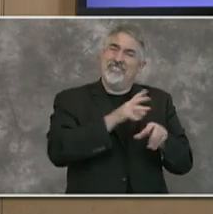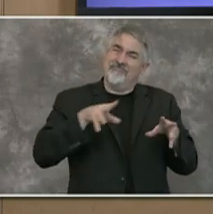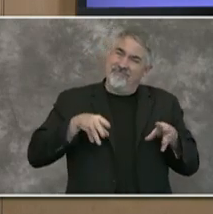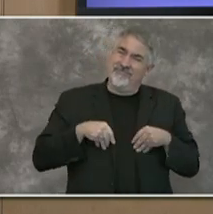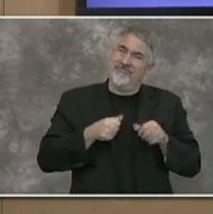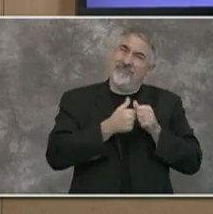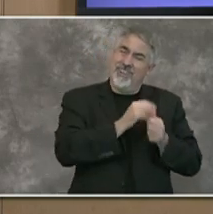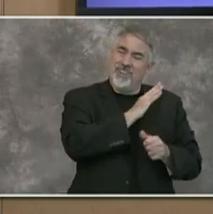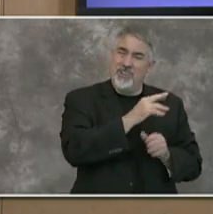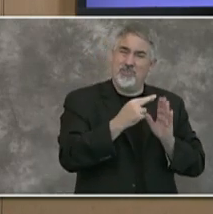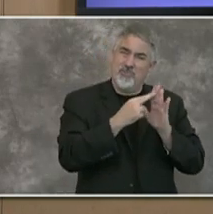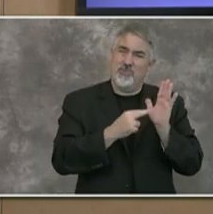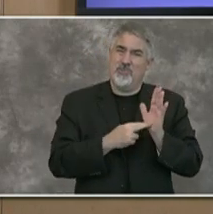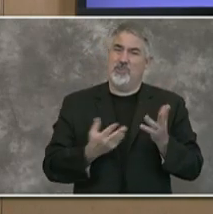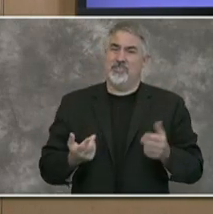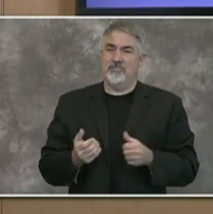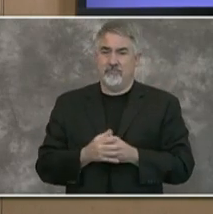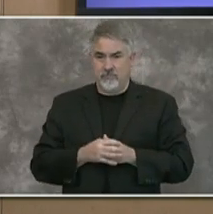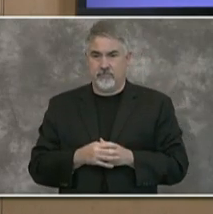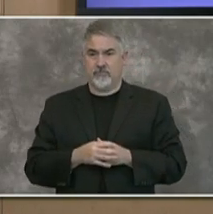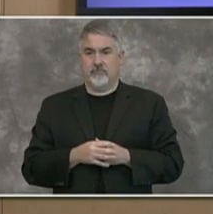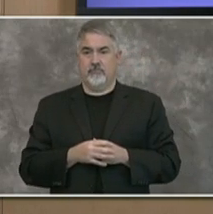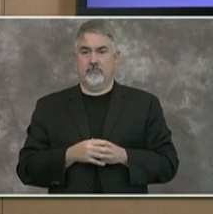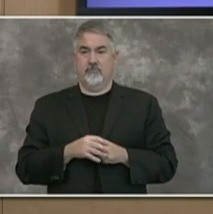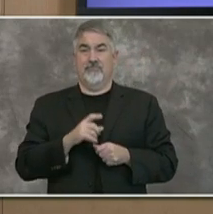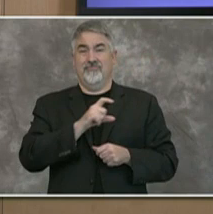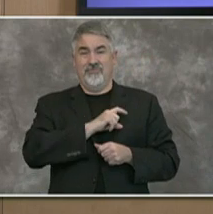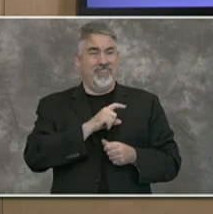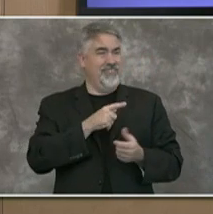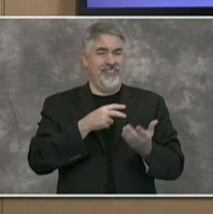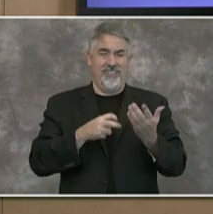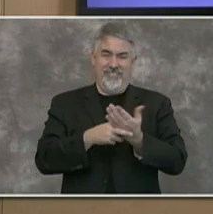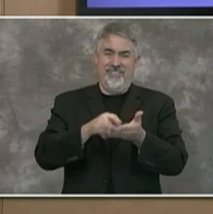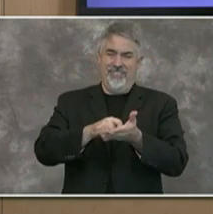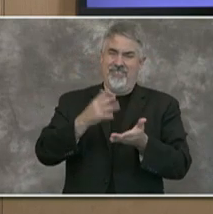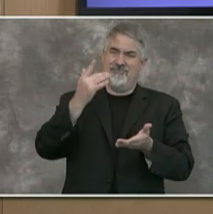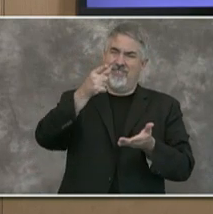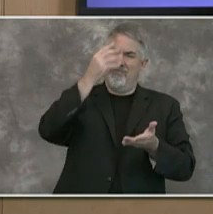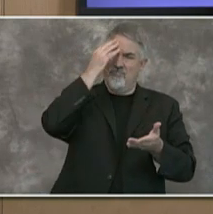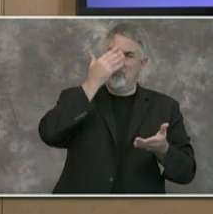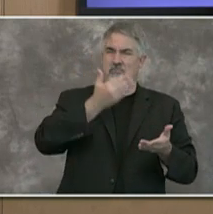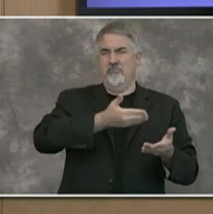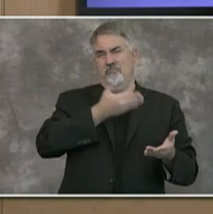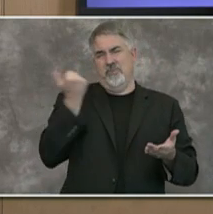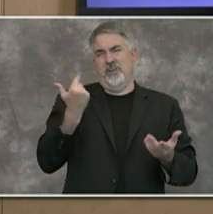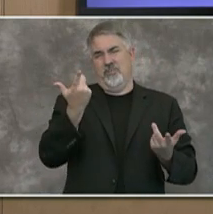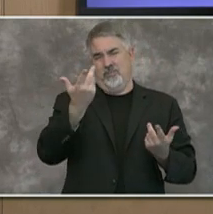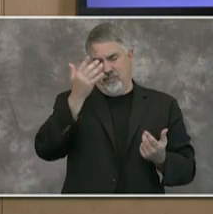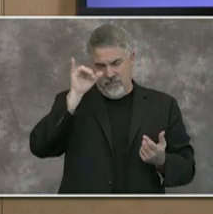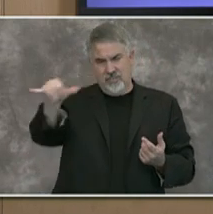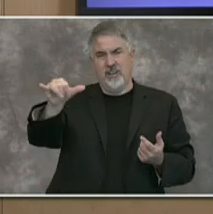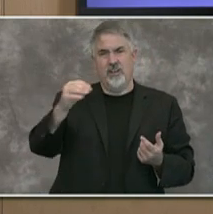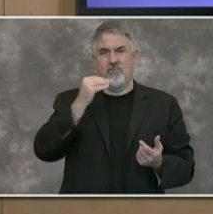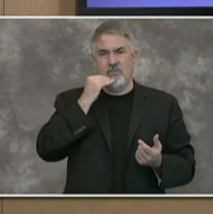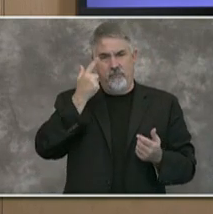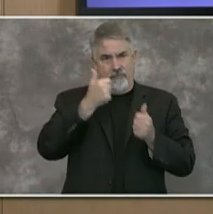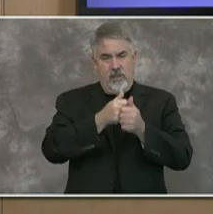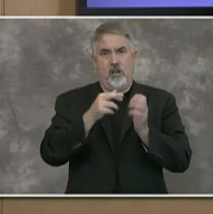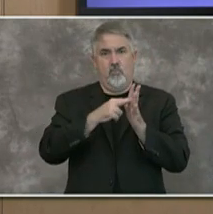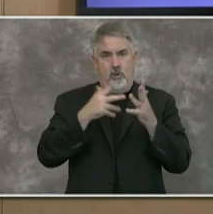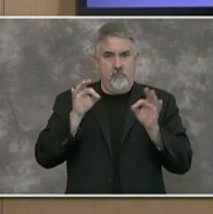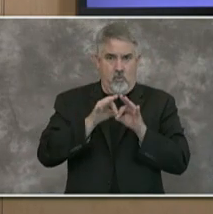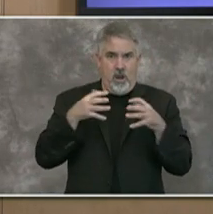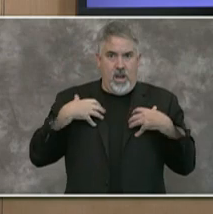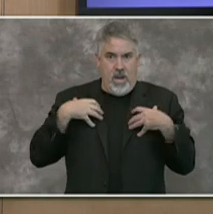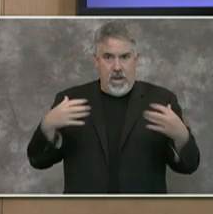a police officer or a sheriff's deputy writing you a citation to have you follow public health orders that really are designed to protect